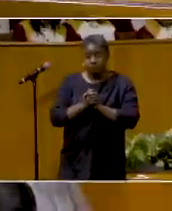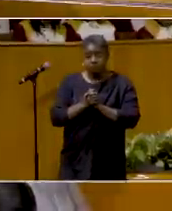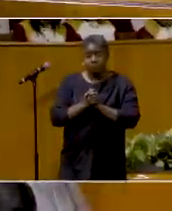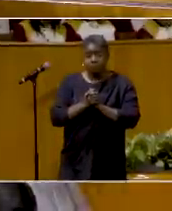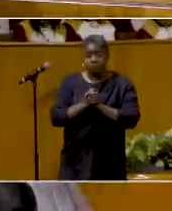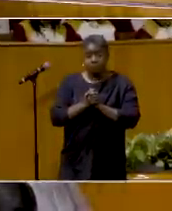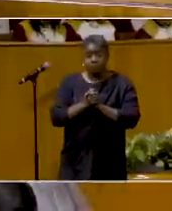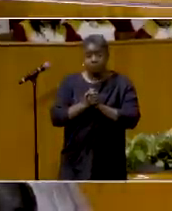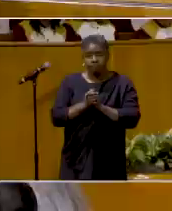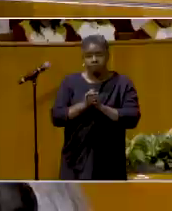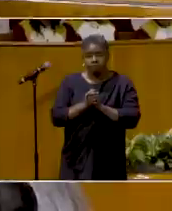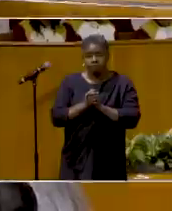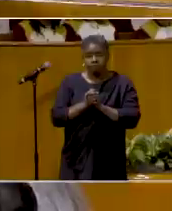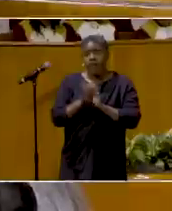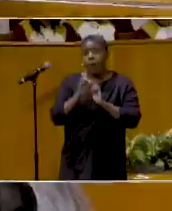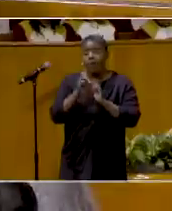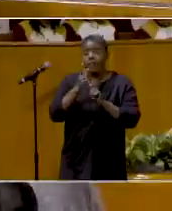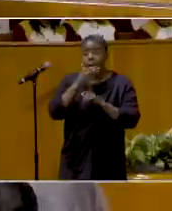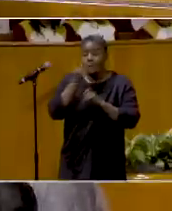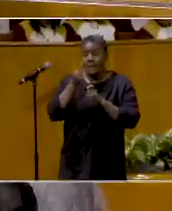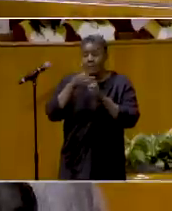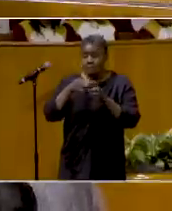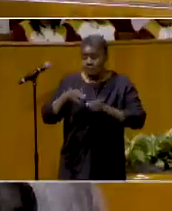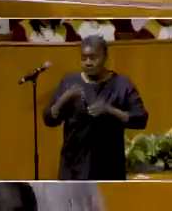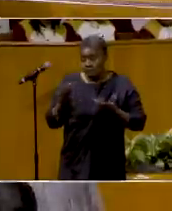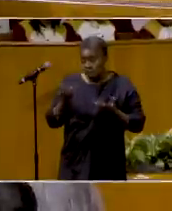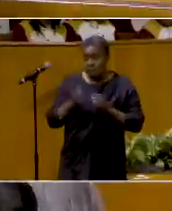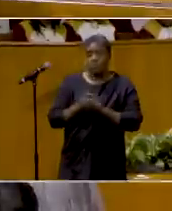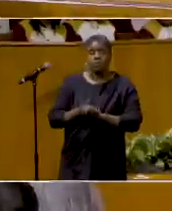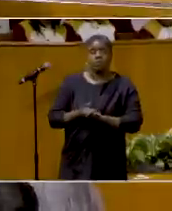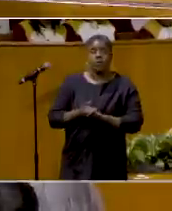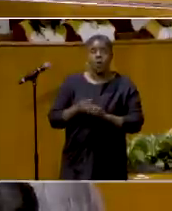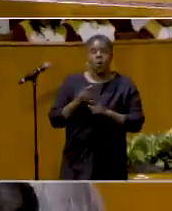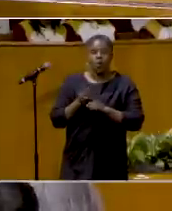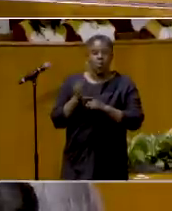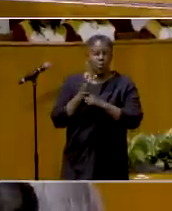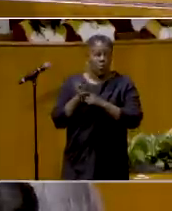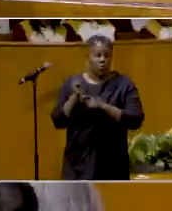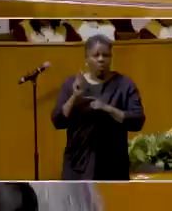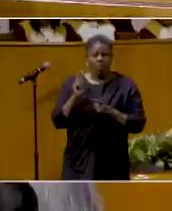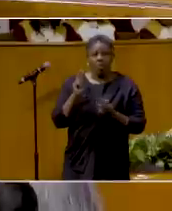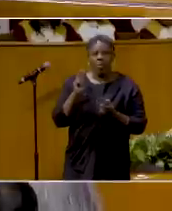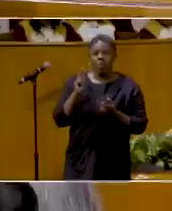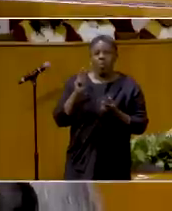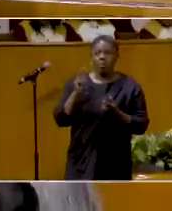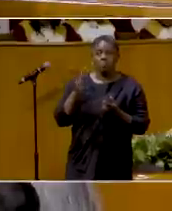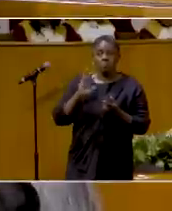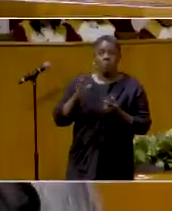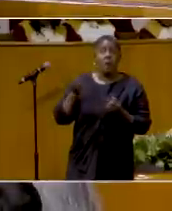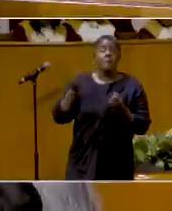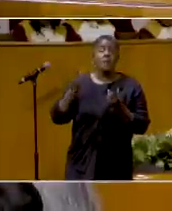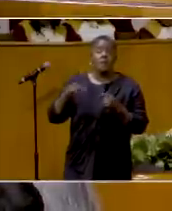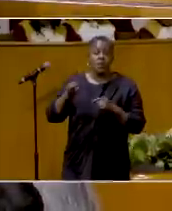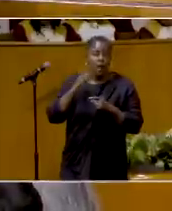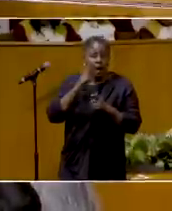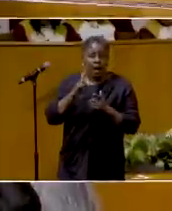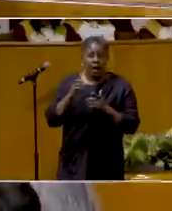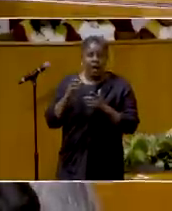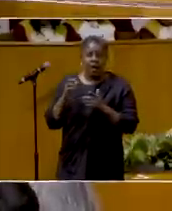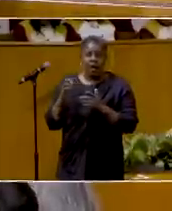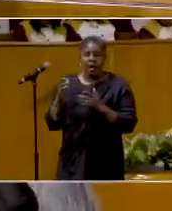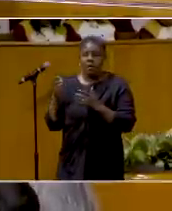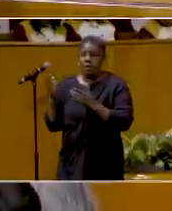Give you the best illustration. A few weeks ago, like many of you, I took my kids to go see